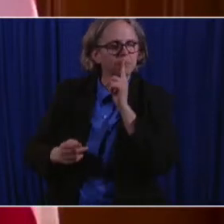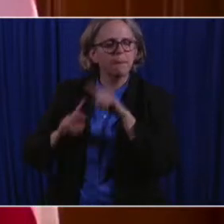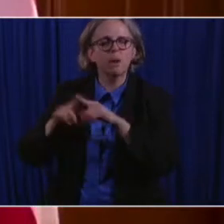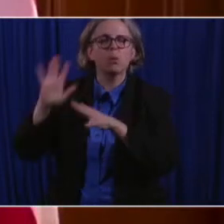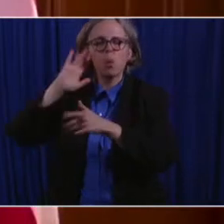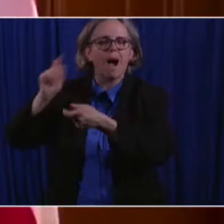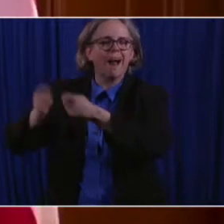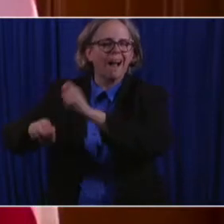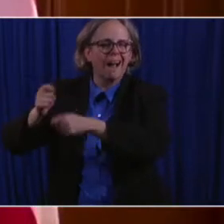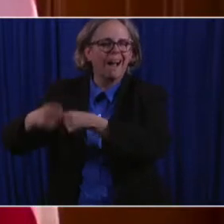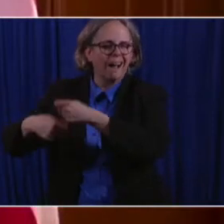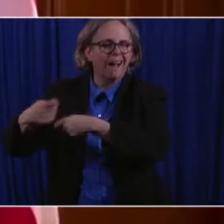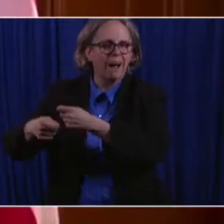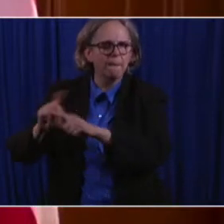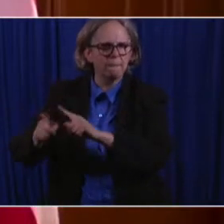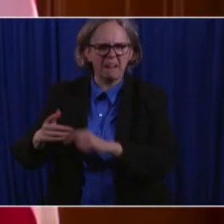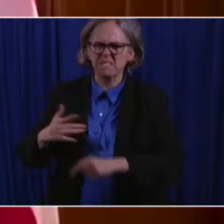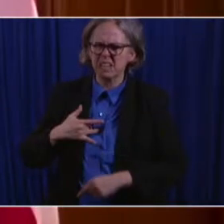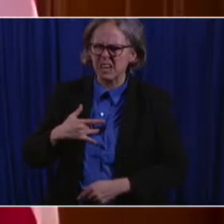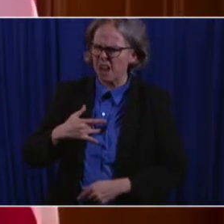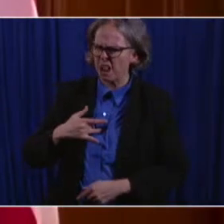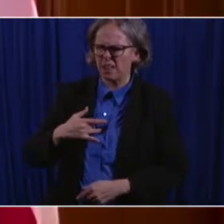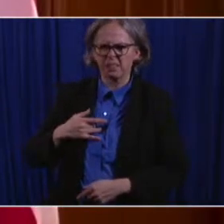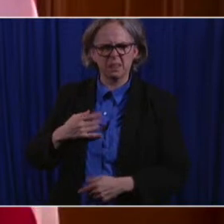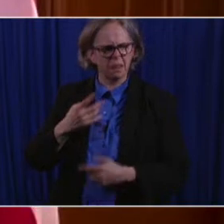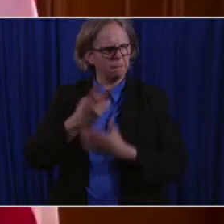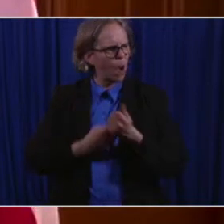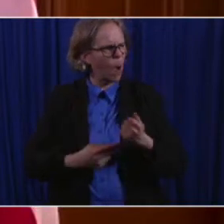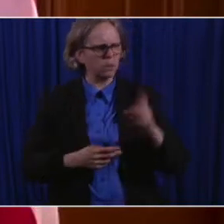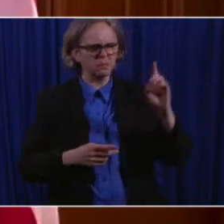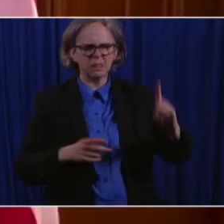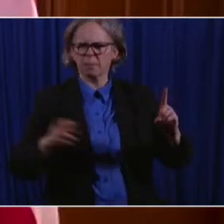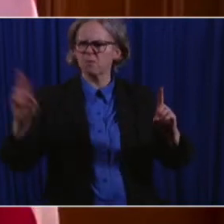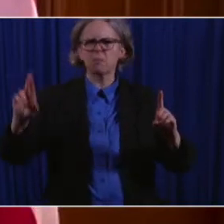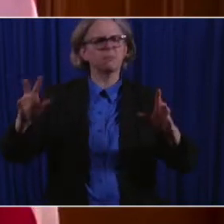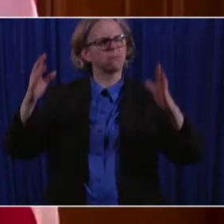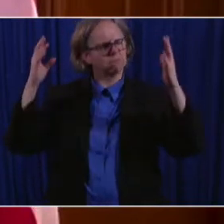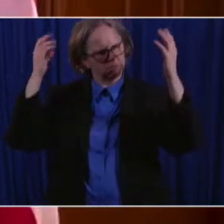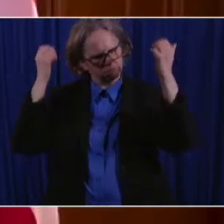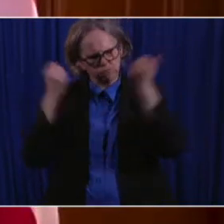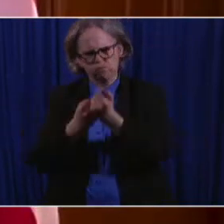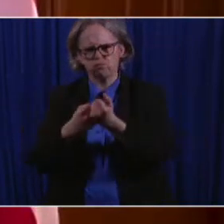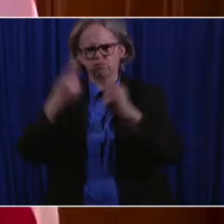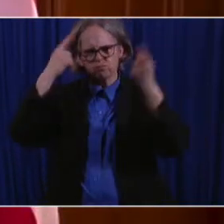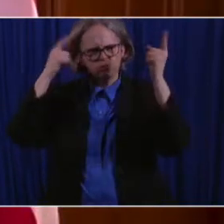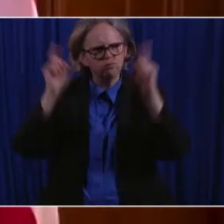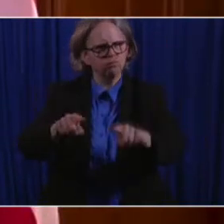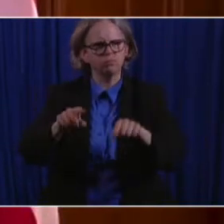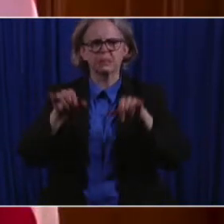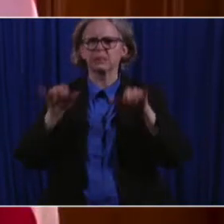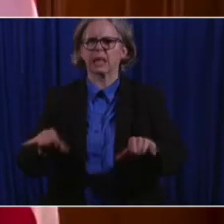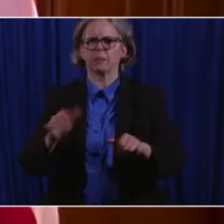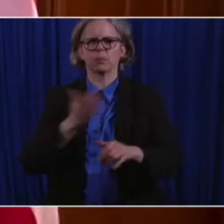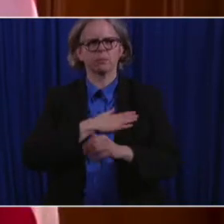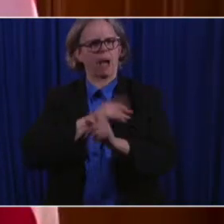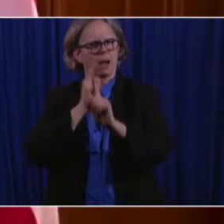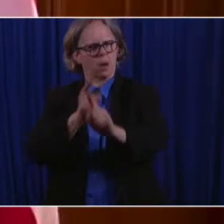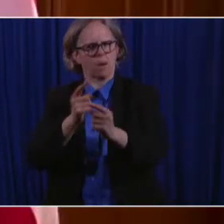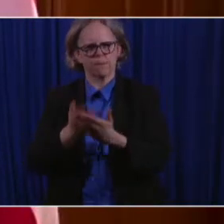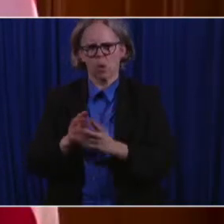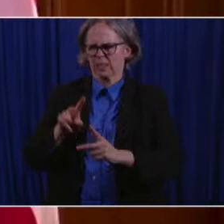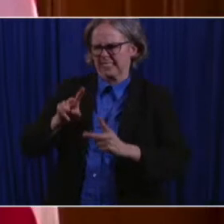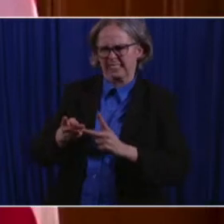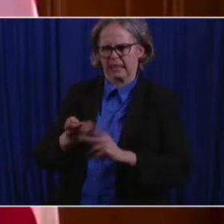broad goals are just the same. How do we ensure every Ohioan can live up to their God-given potential? And